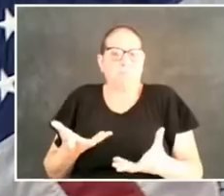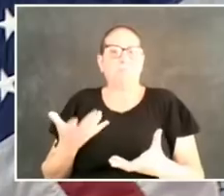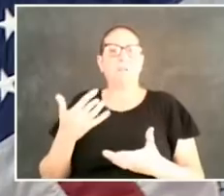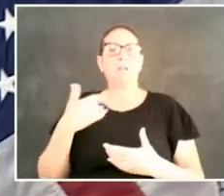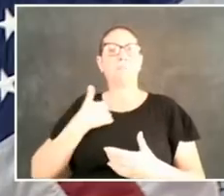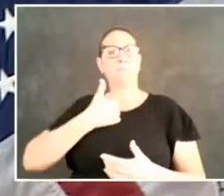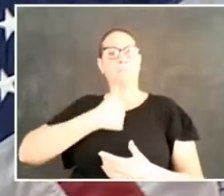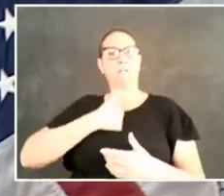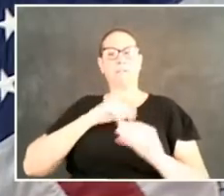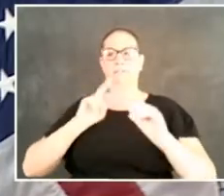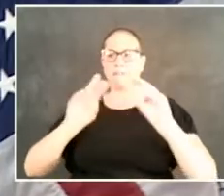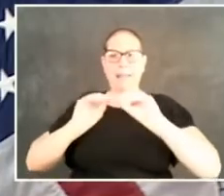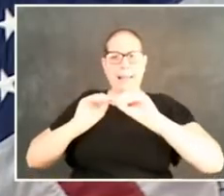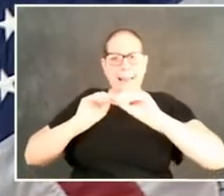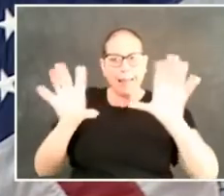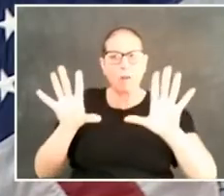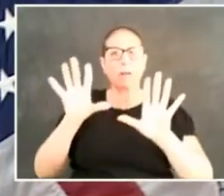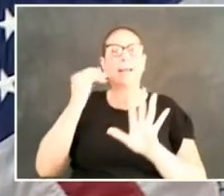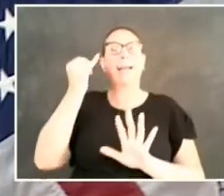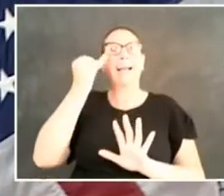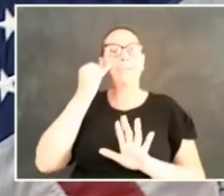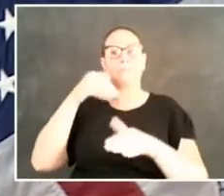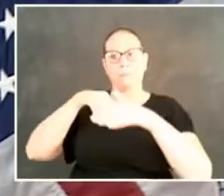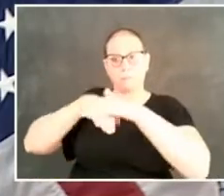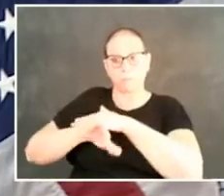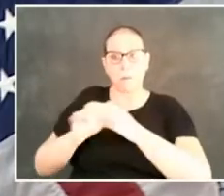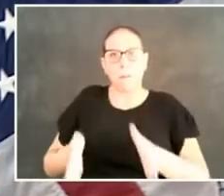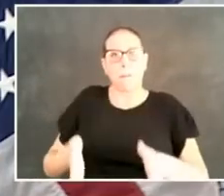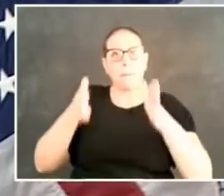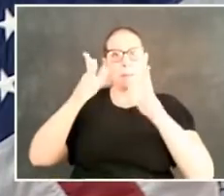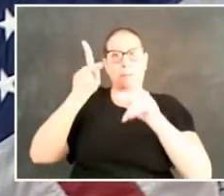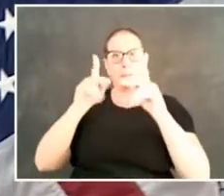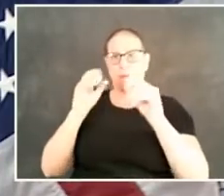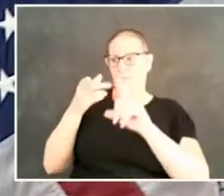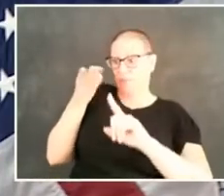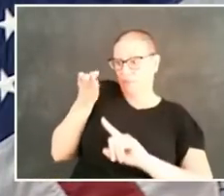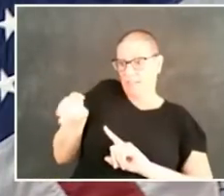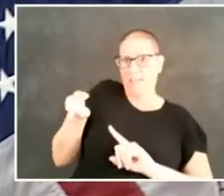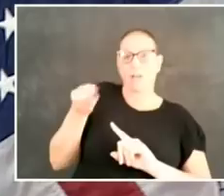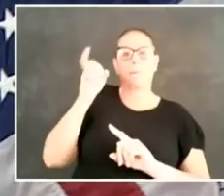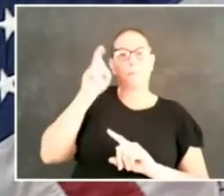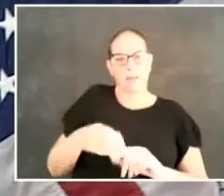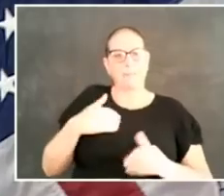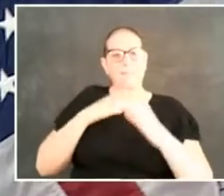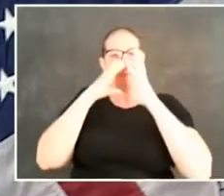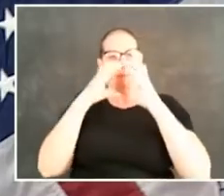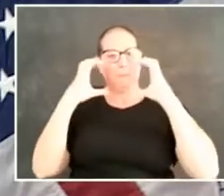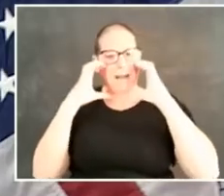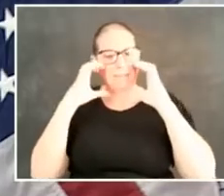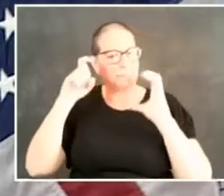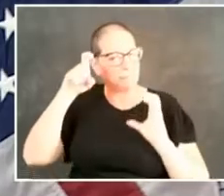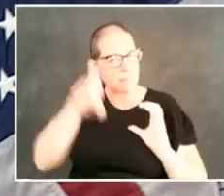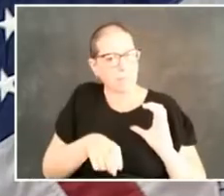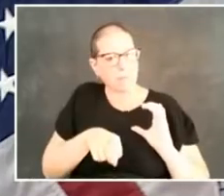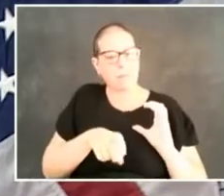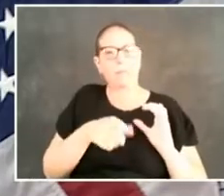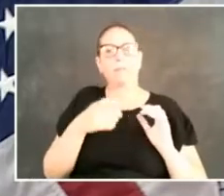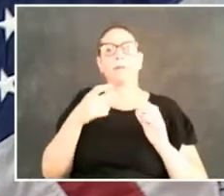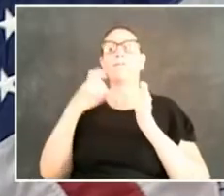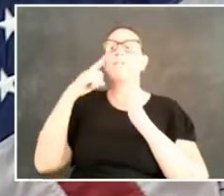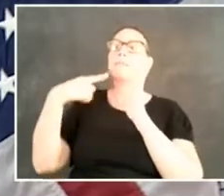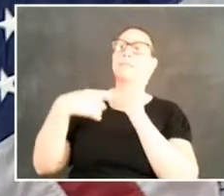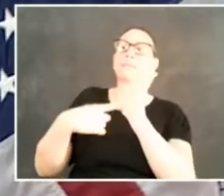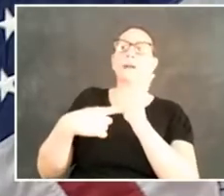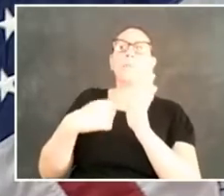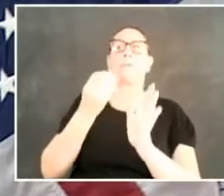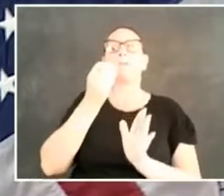an enclosed space. We've been abundantly clear that, for example, a supermarket, a grocery, a pharmacy, you go in, if you